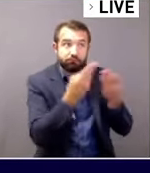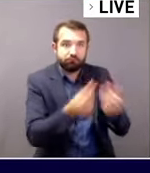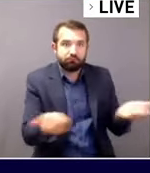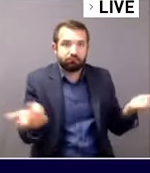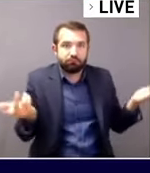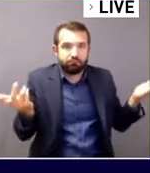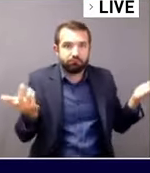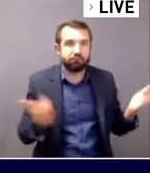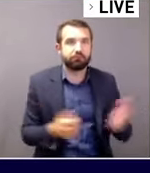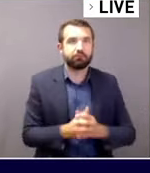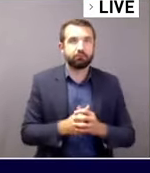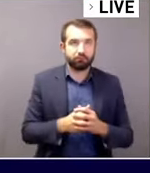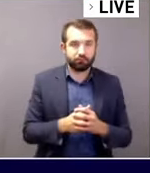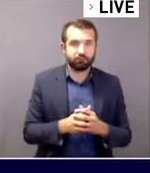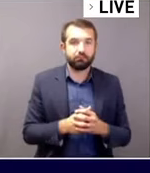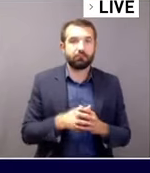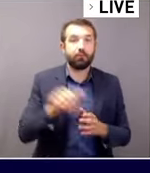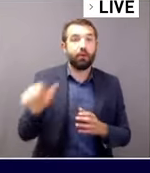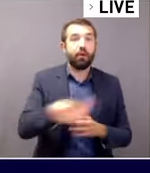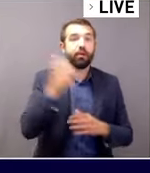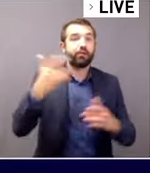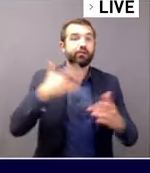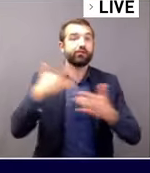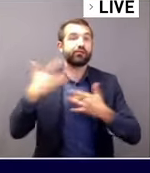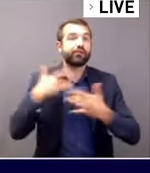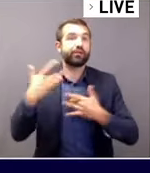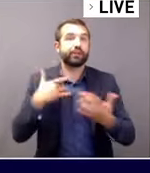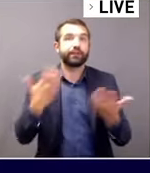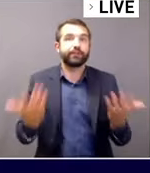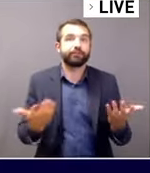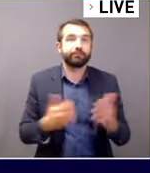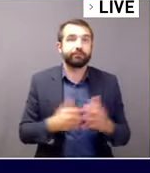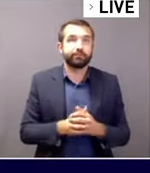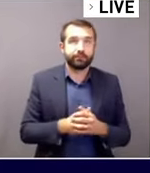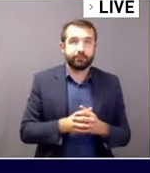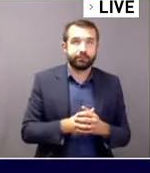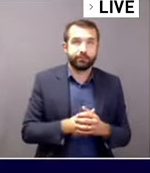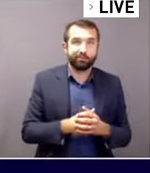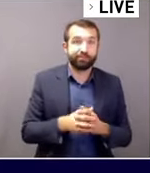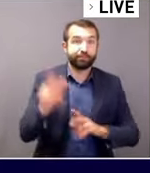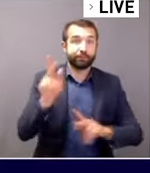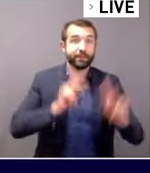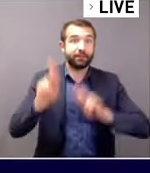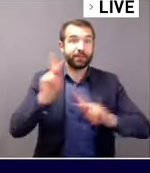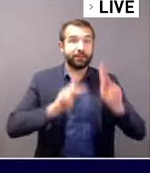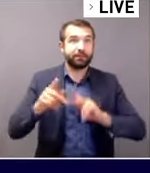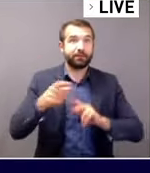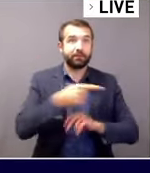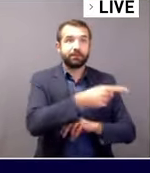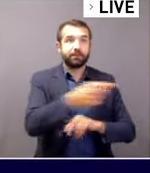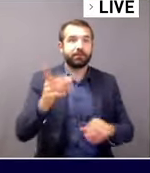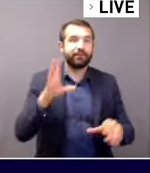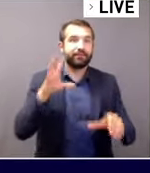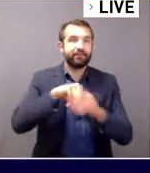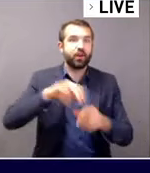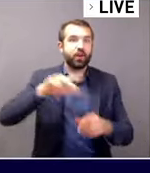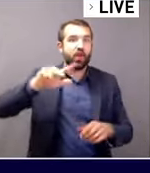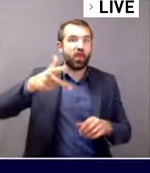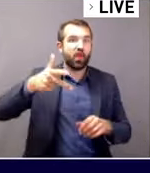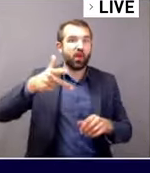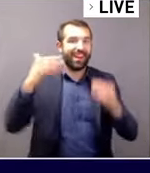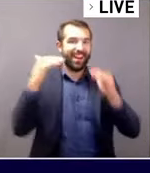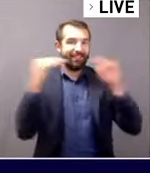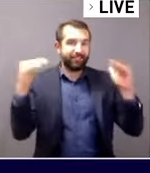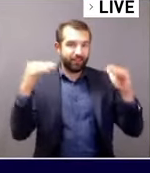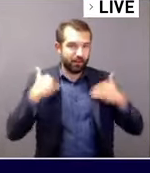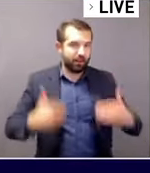important concerns around how this would just crater participation in phase three trials. Why participate in a trial if the